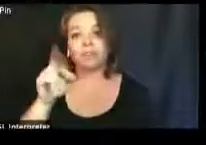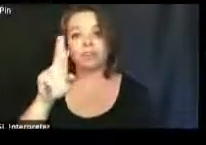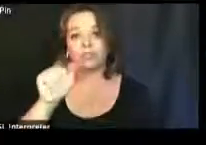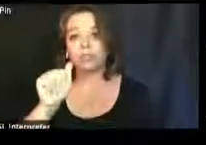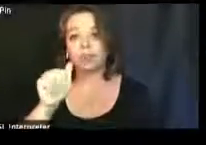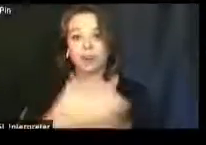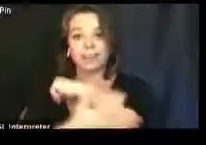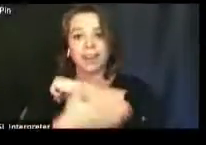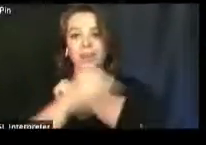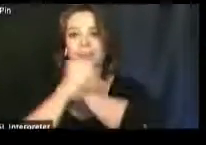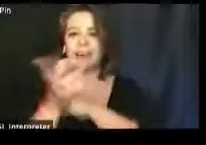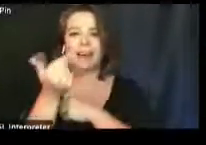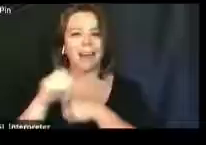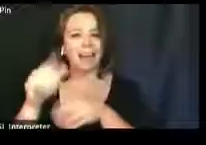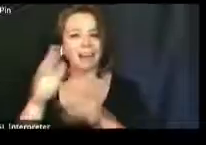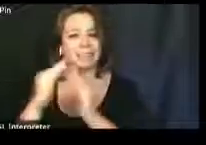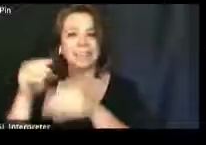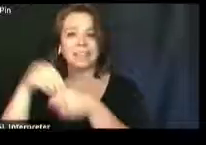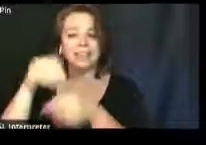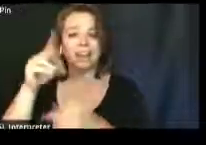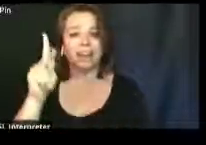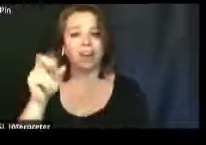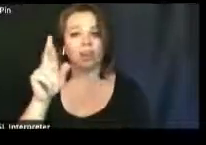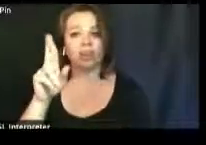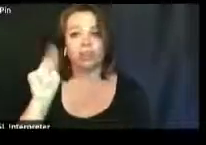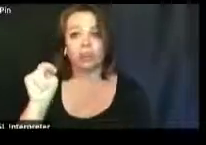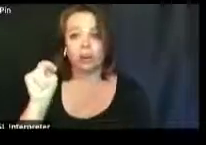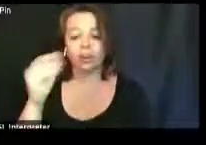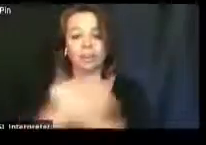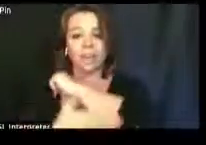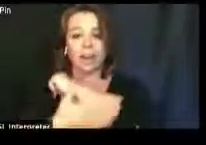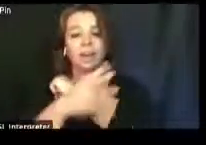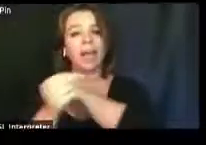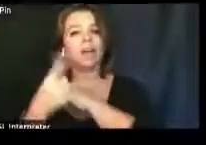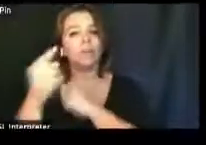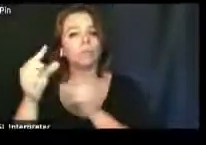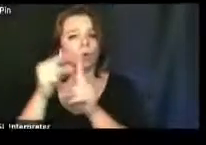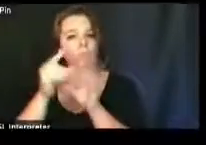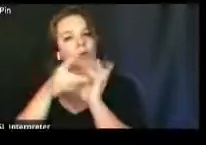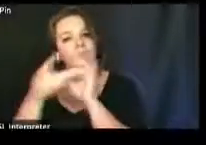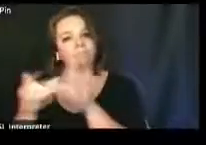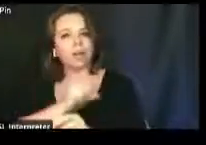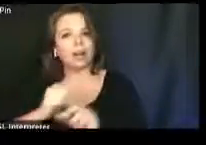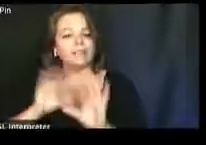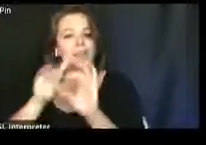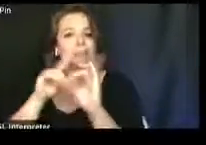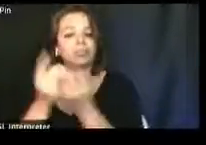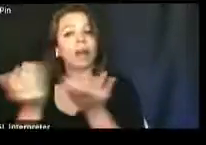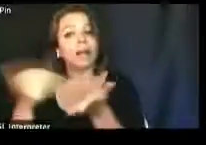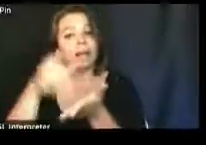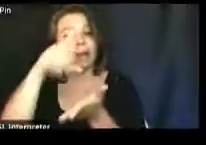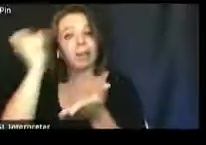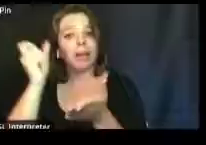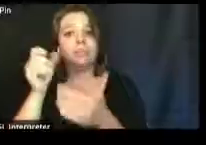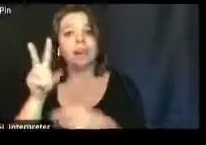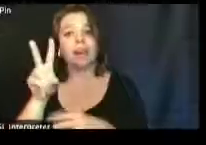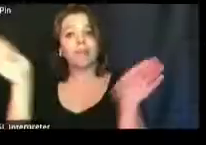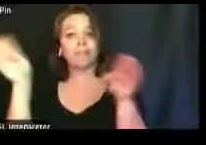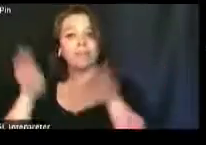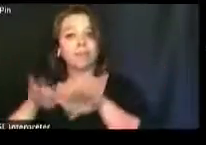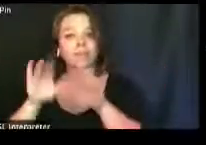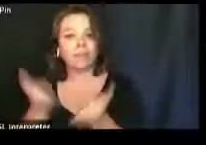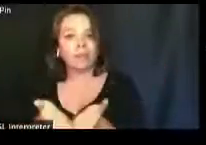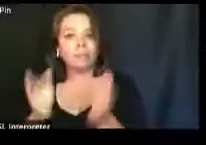cities in Kern County. And here a word about assembly districts. 15 seconds. Again, because of the Valley Bowls,